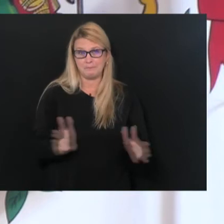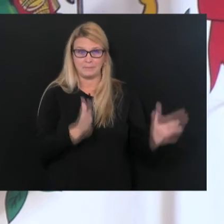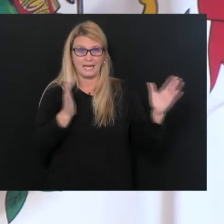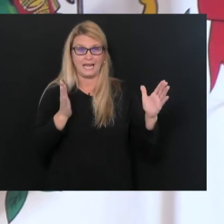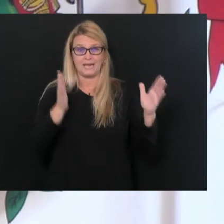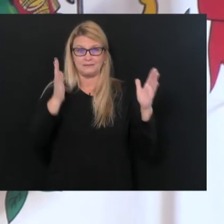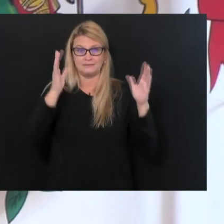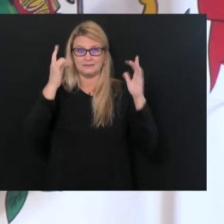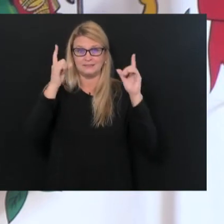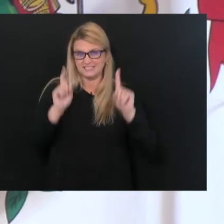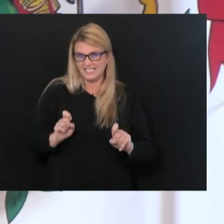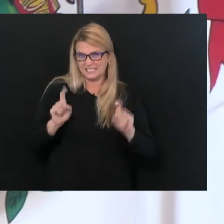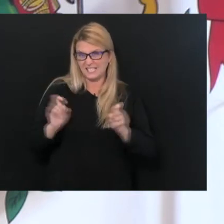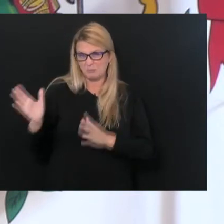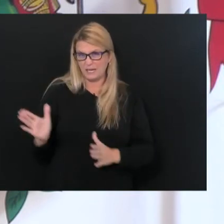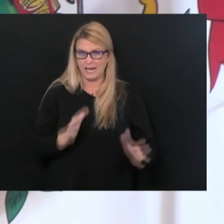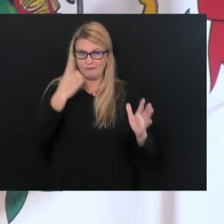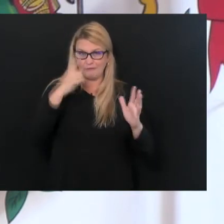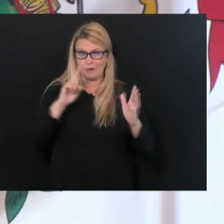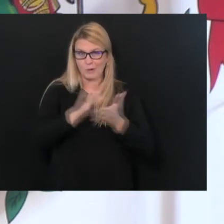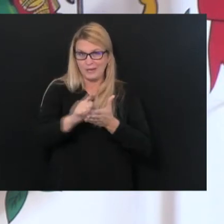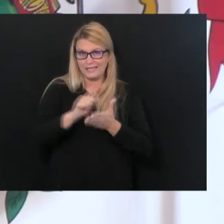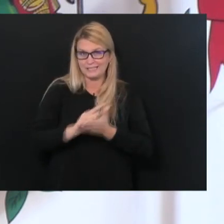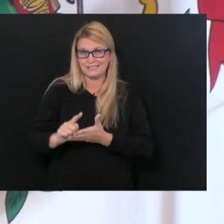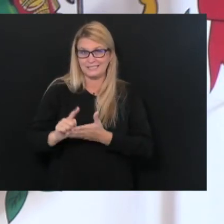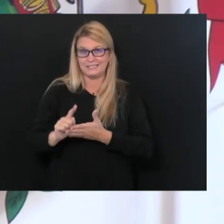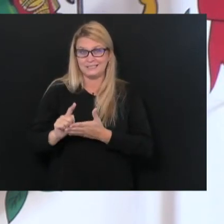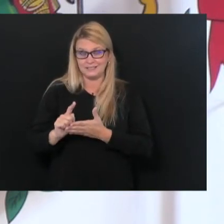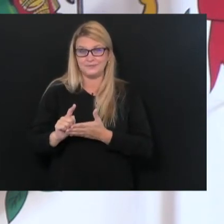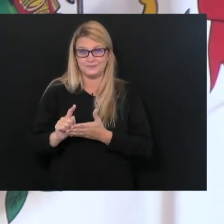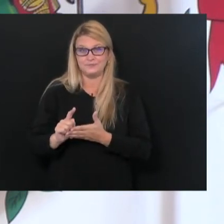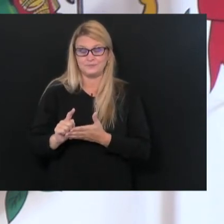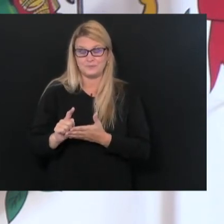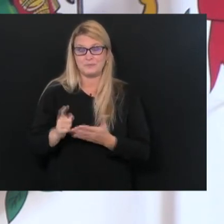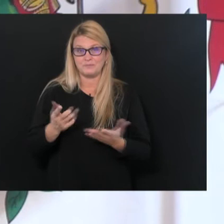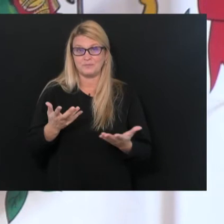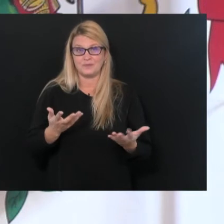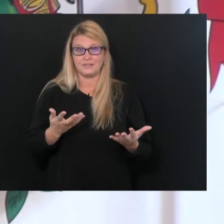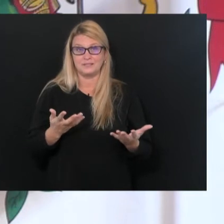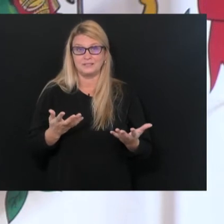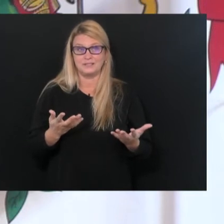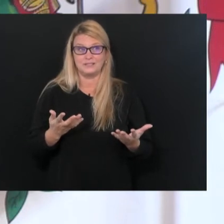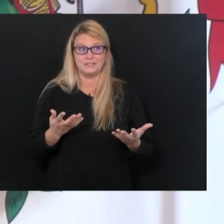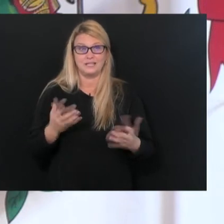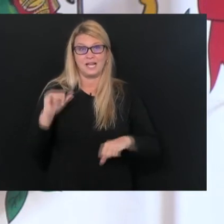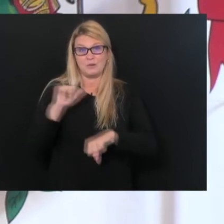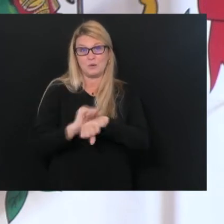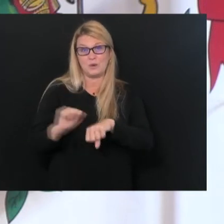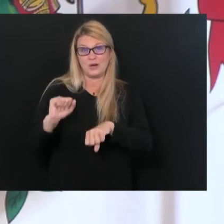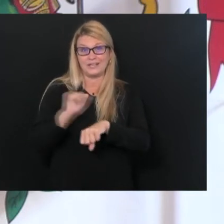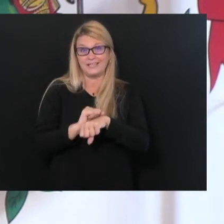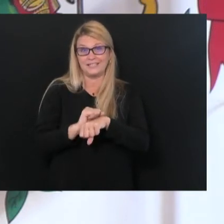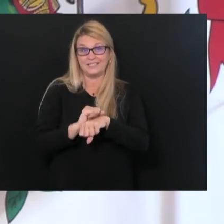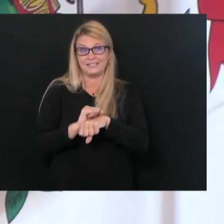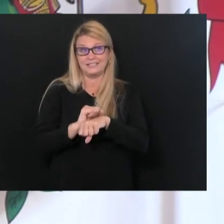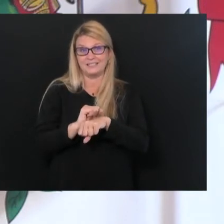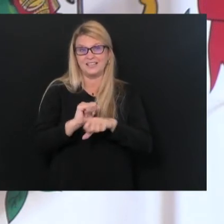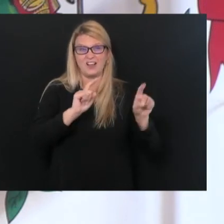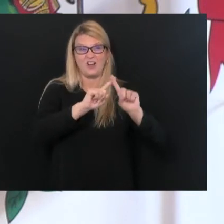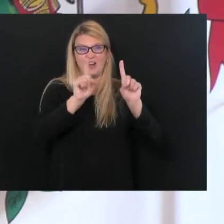of testing on a weekly basis to make sure we get everybody tested, and we're working, with all the